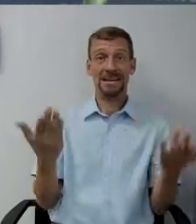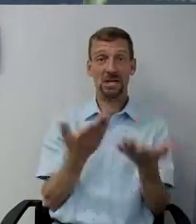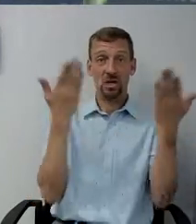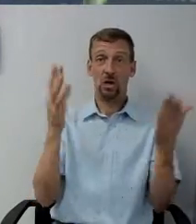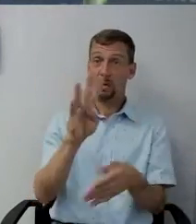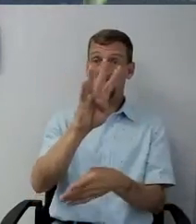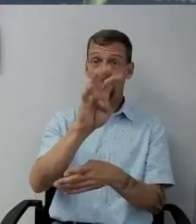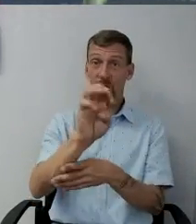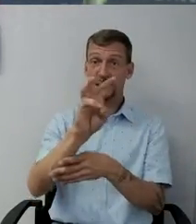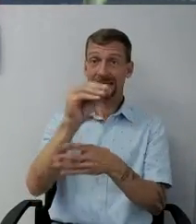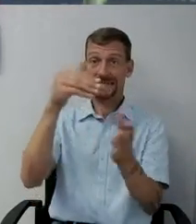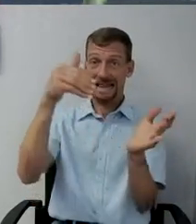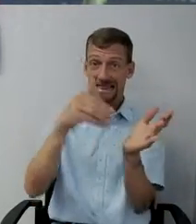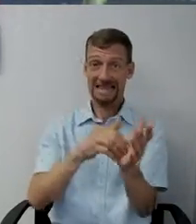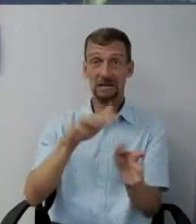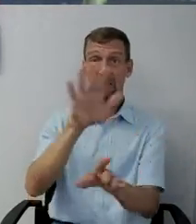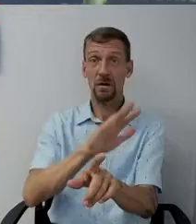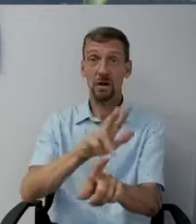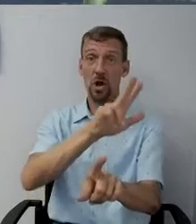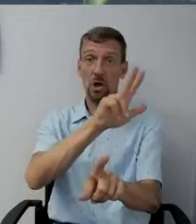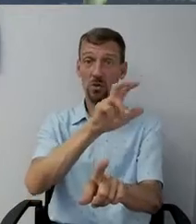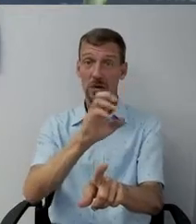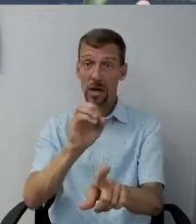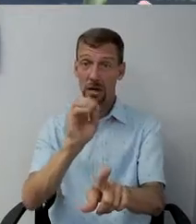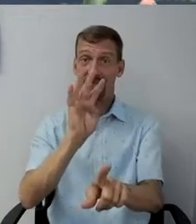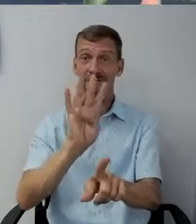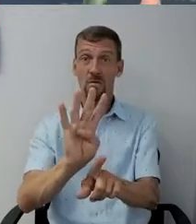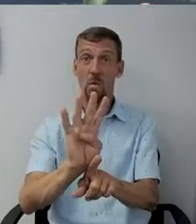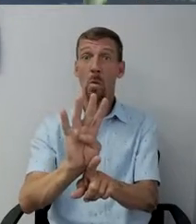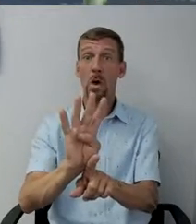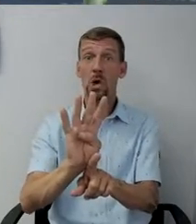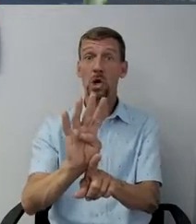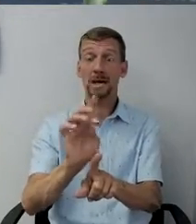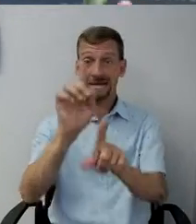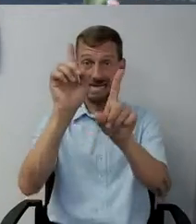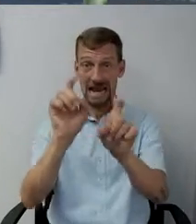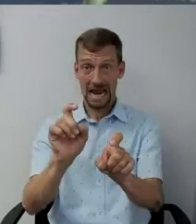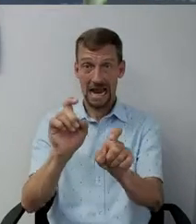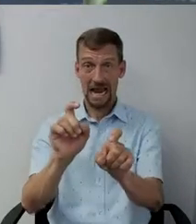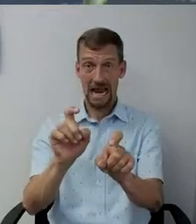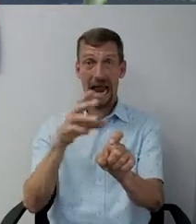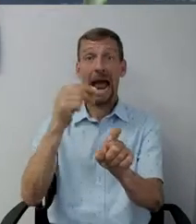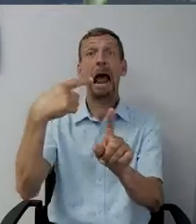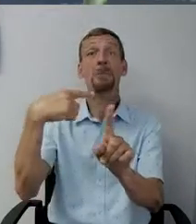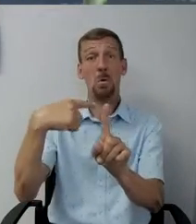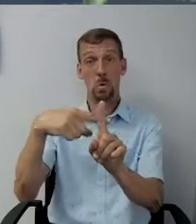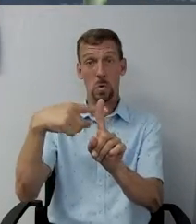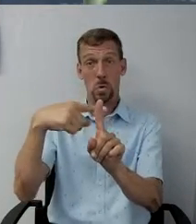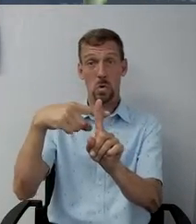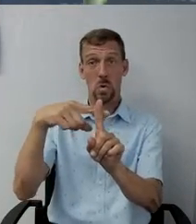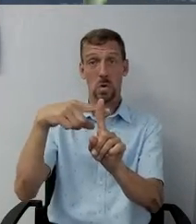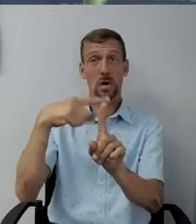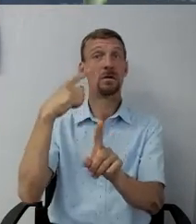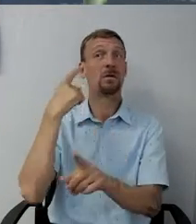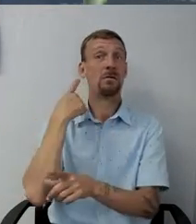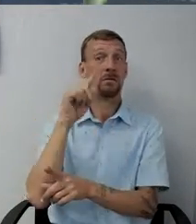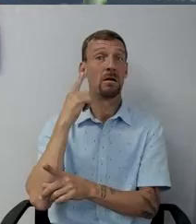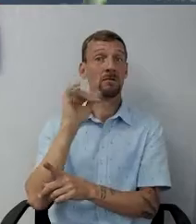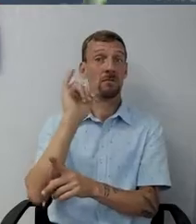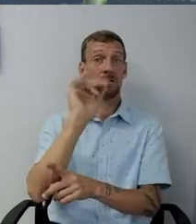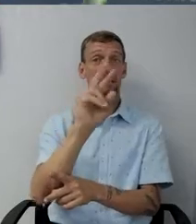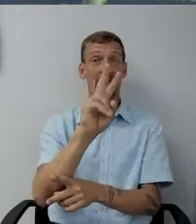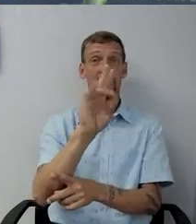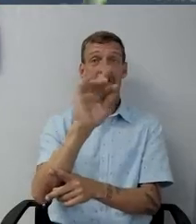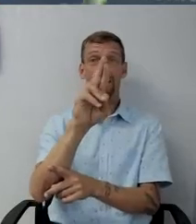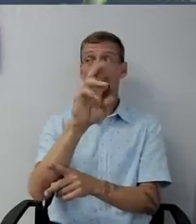460,000, 3,004 have actually been tested and were positive for the